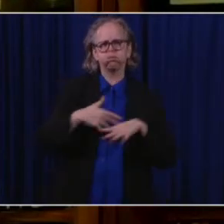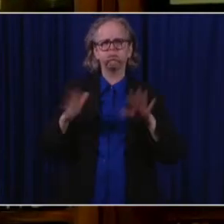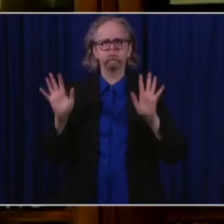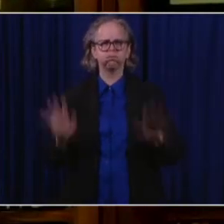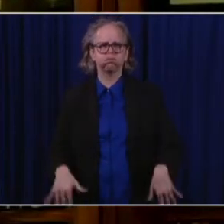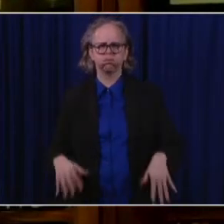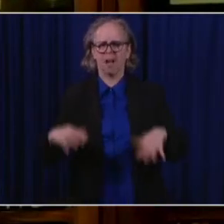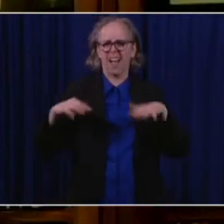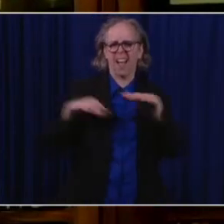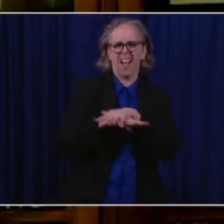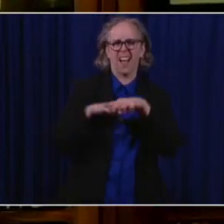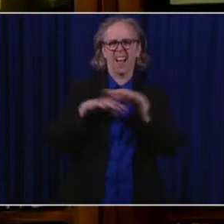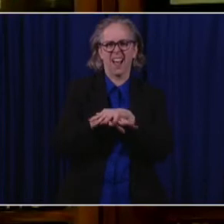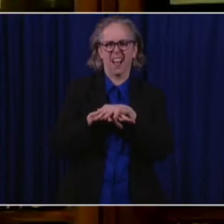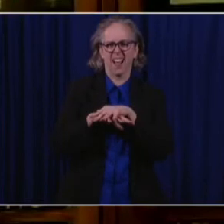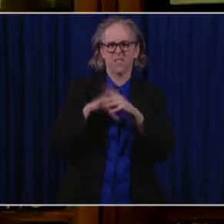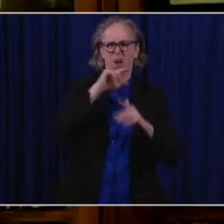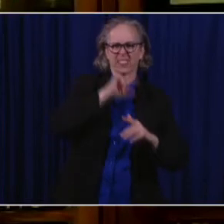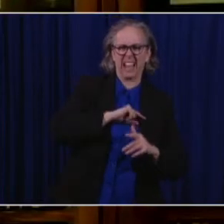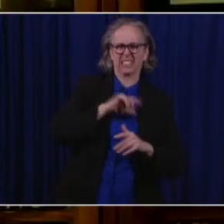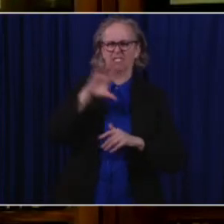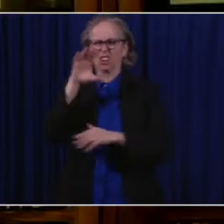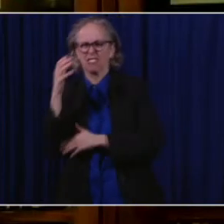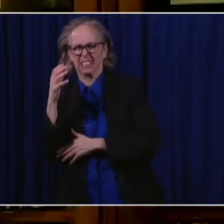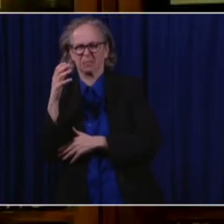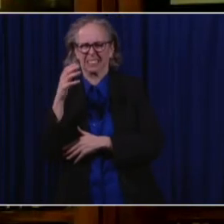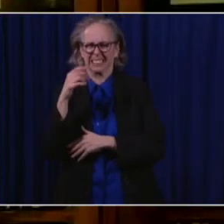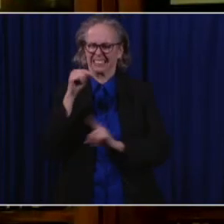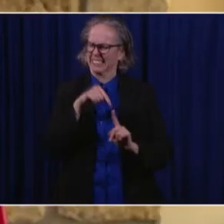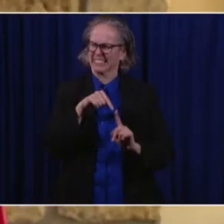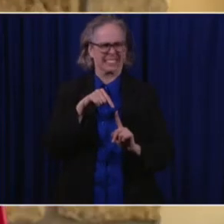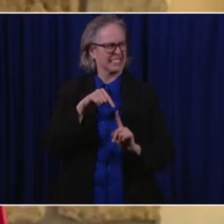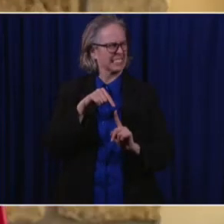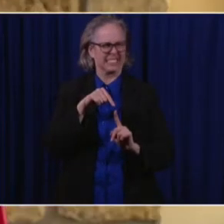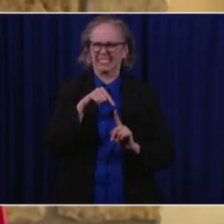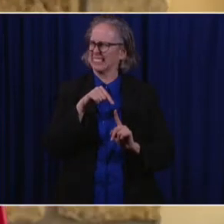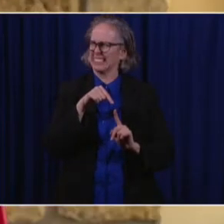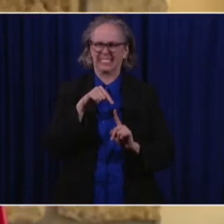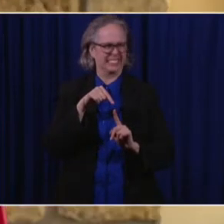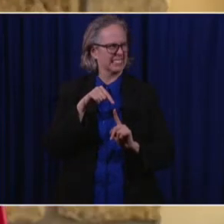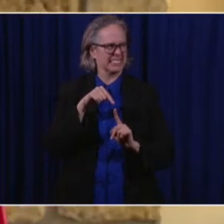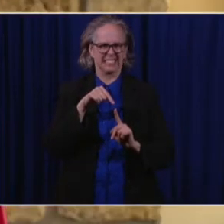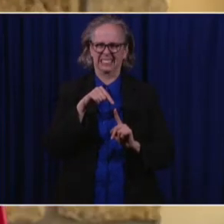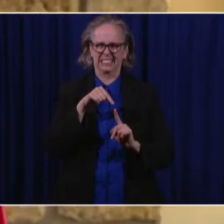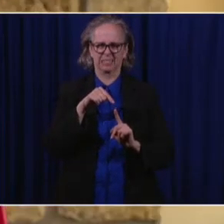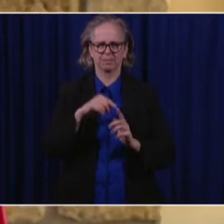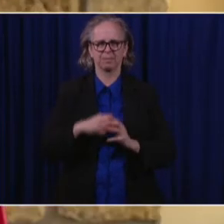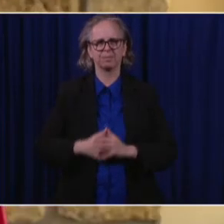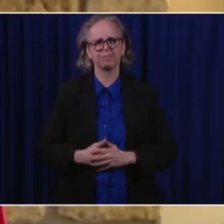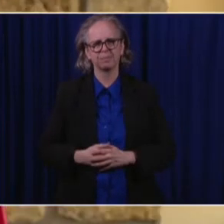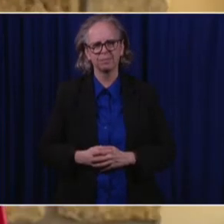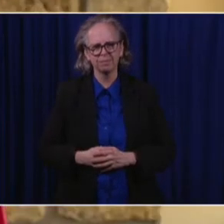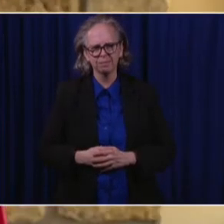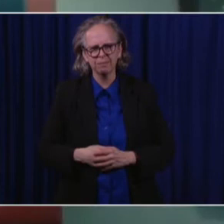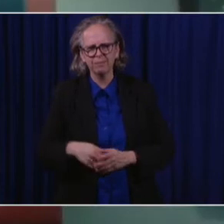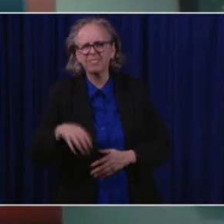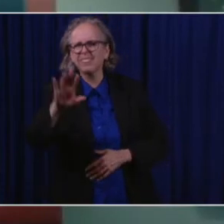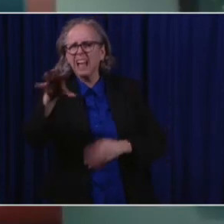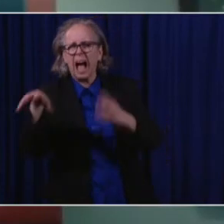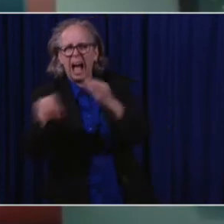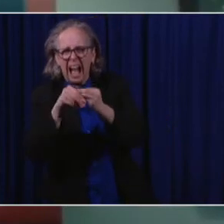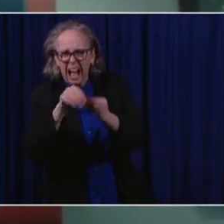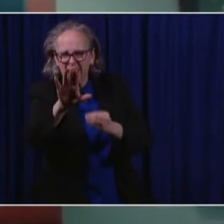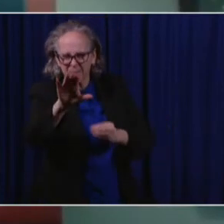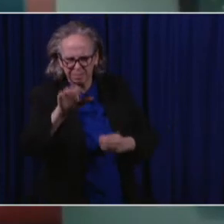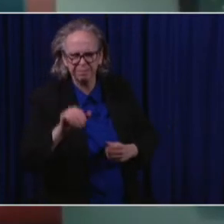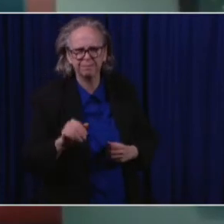just an important message to remember. Thanks. I agree with that, Andy. I think that we underestimate the size of each of